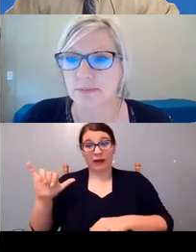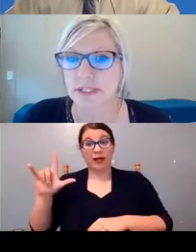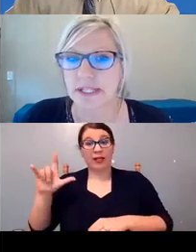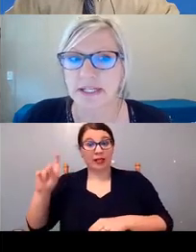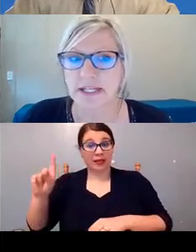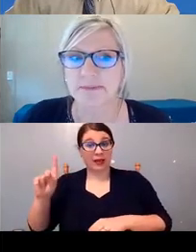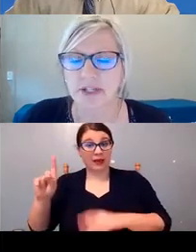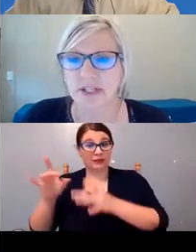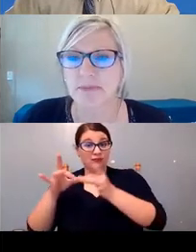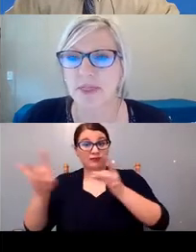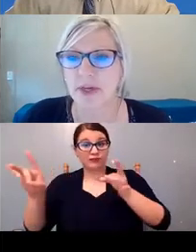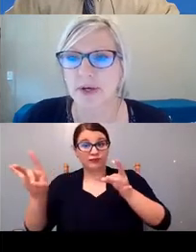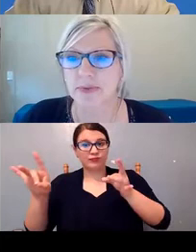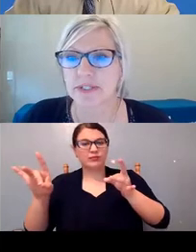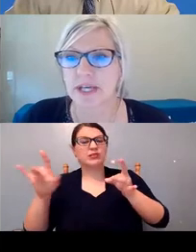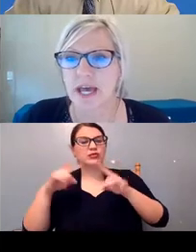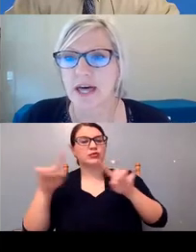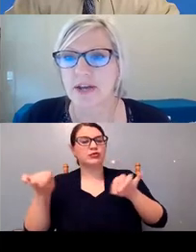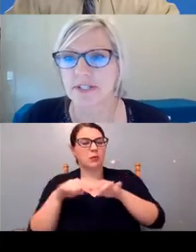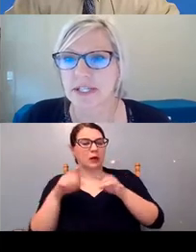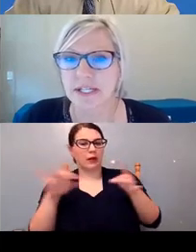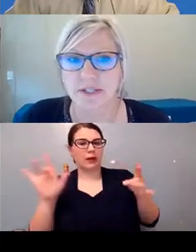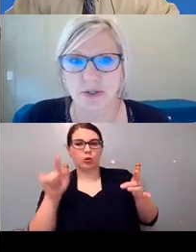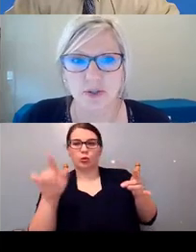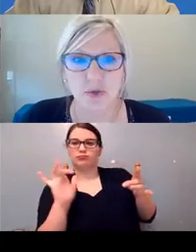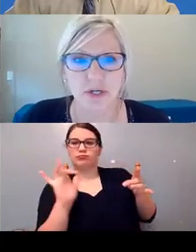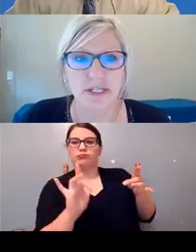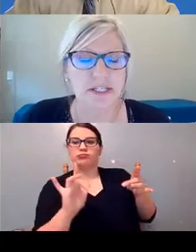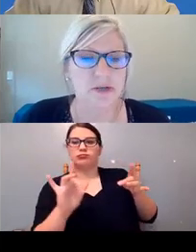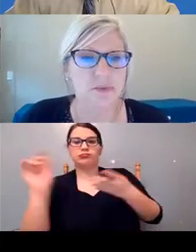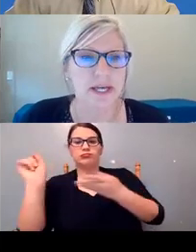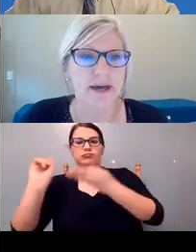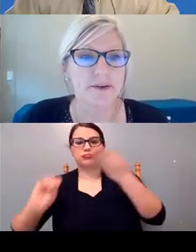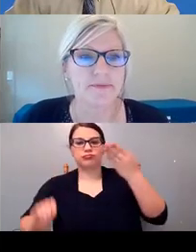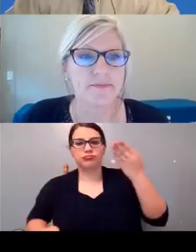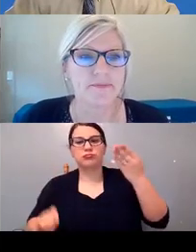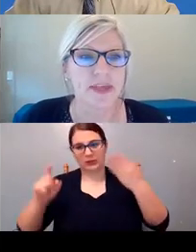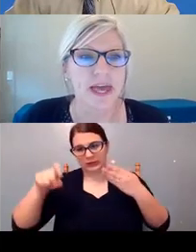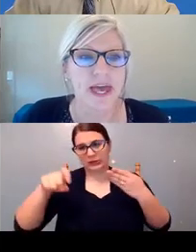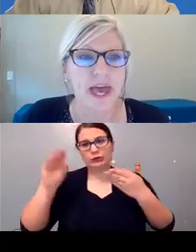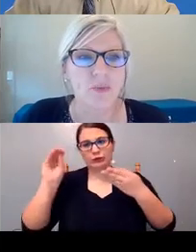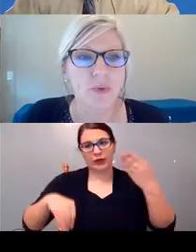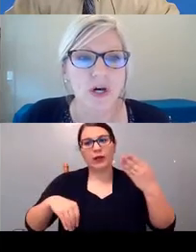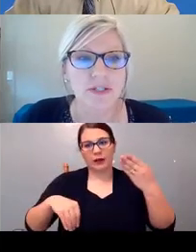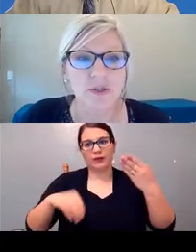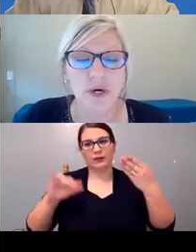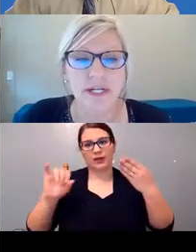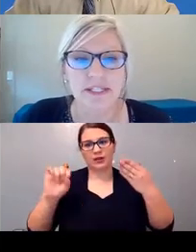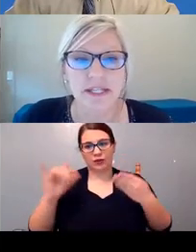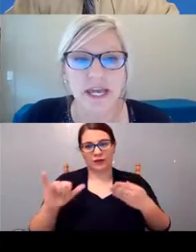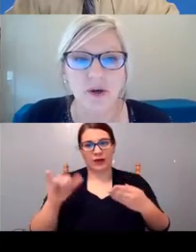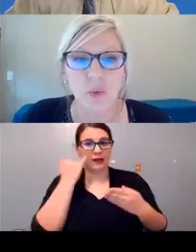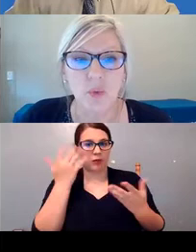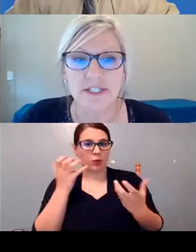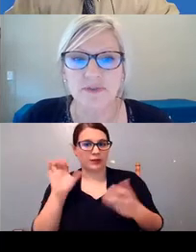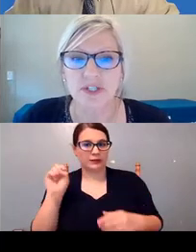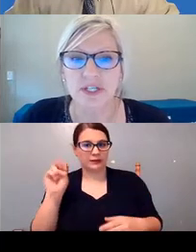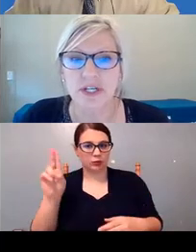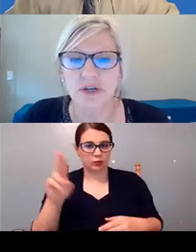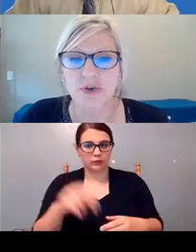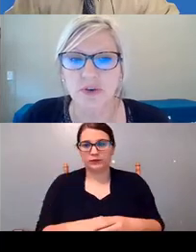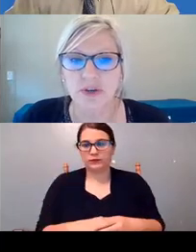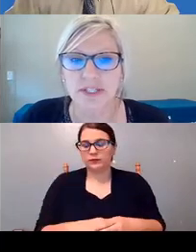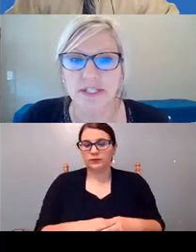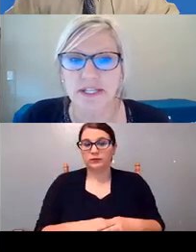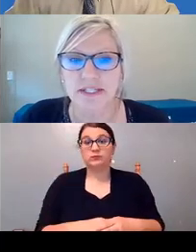to be completed, especially by those that are seeking social work continuing ed. And we also want to thank West